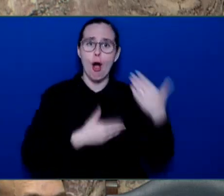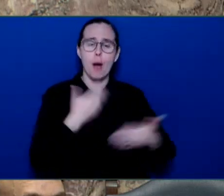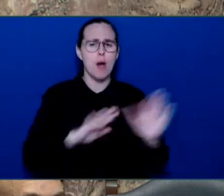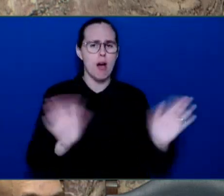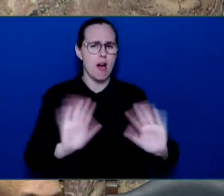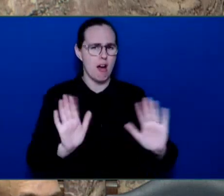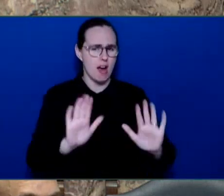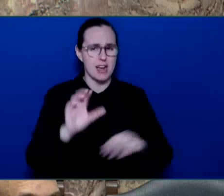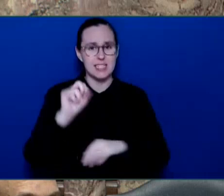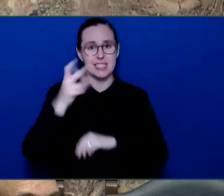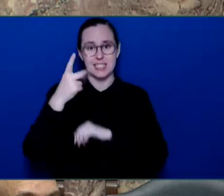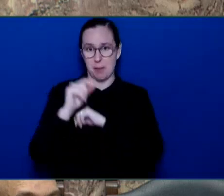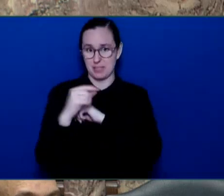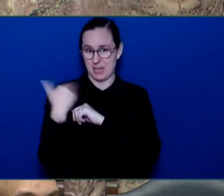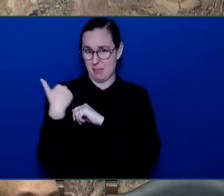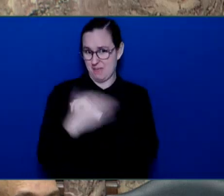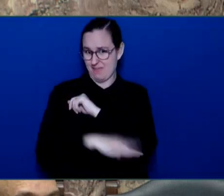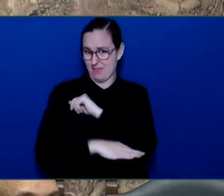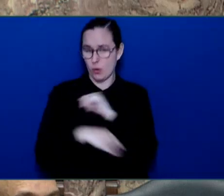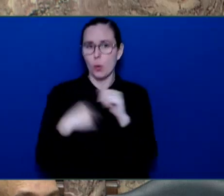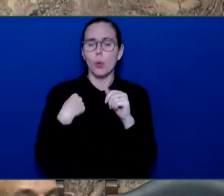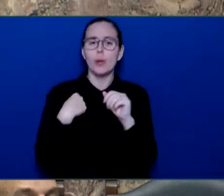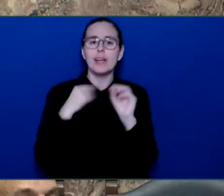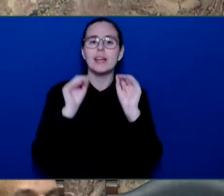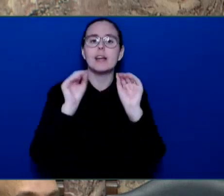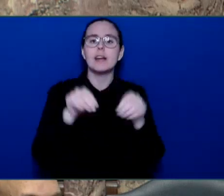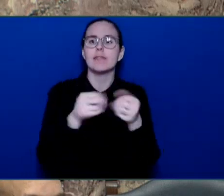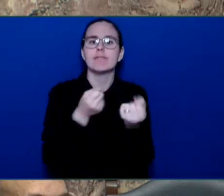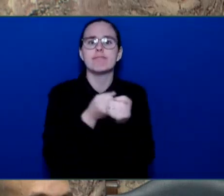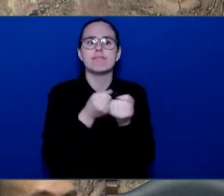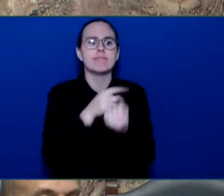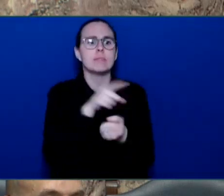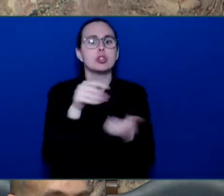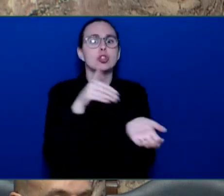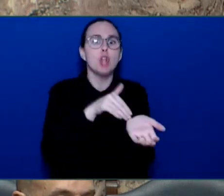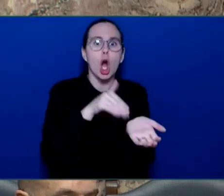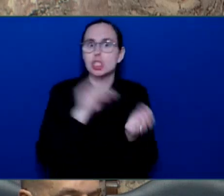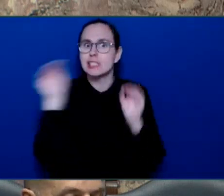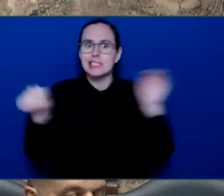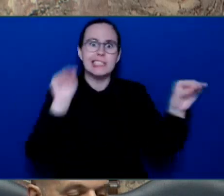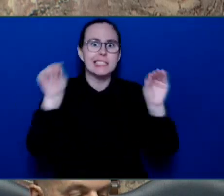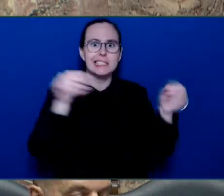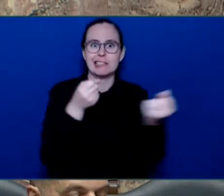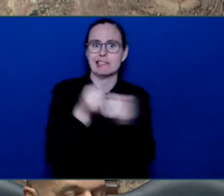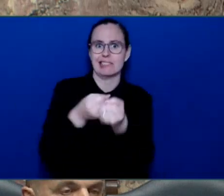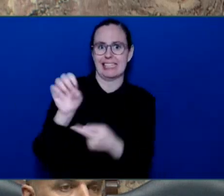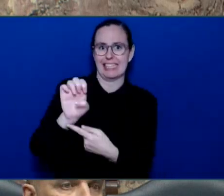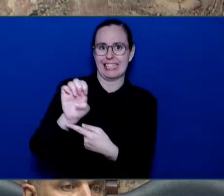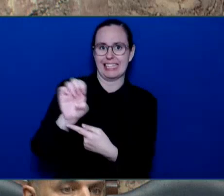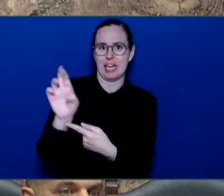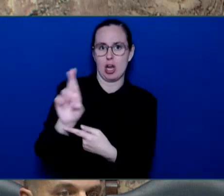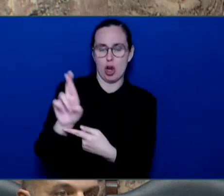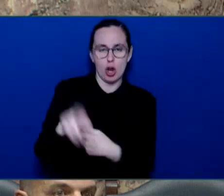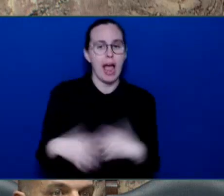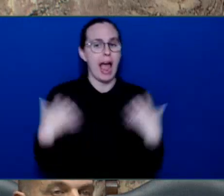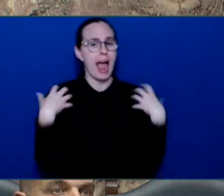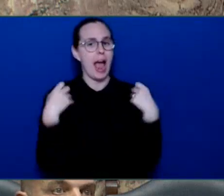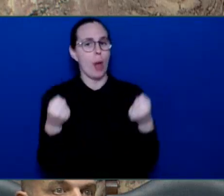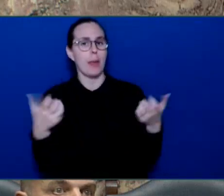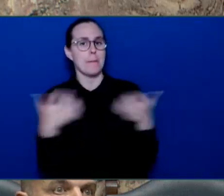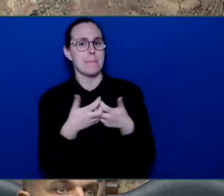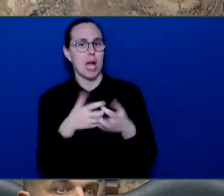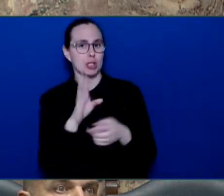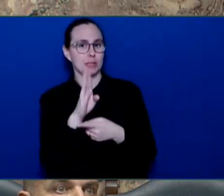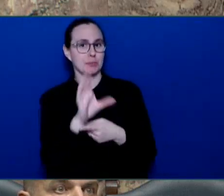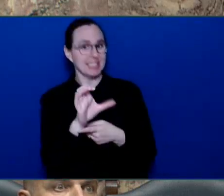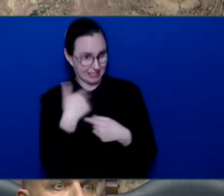BC. We've made changes through Health Match BC to build a group of nurses who travel to support emergency rooms in